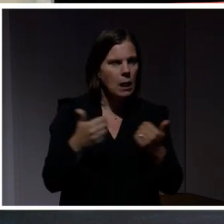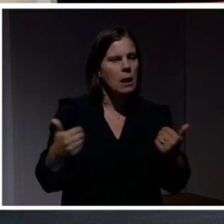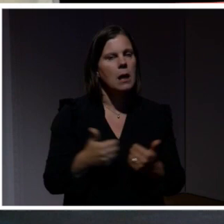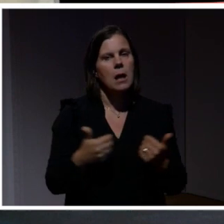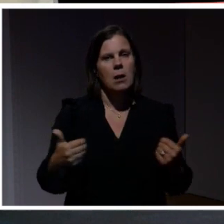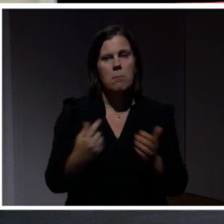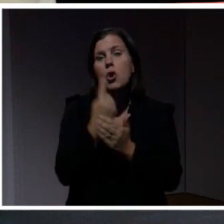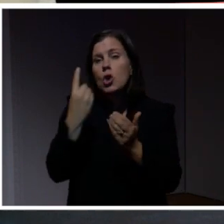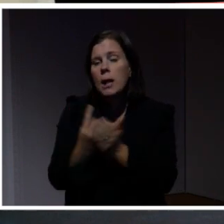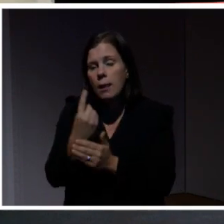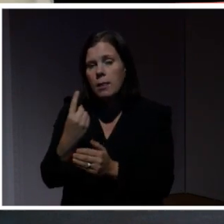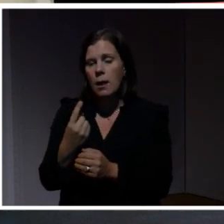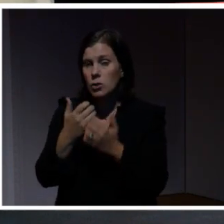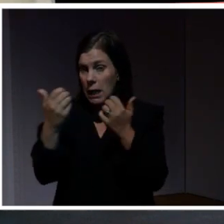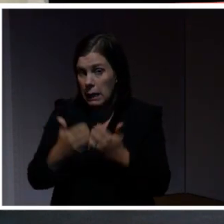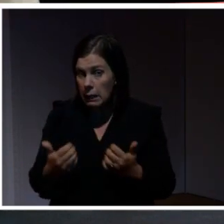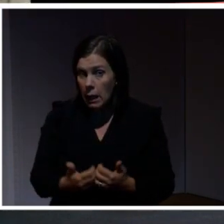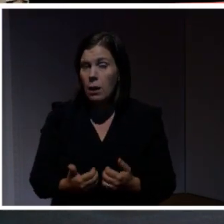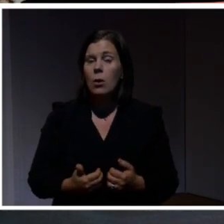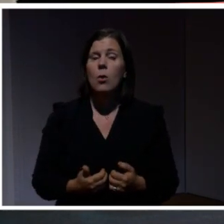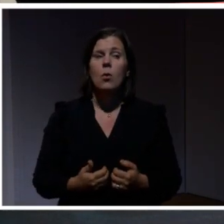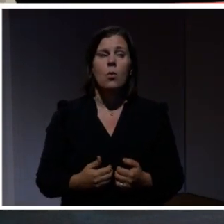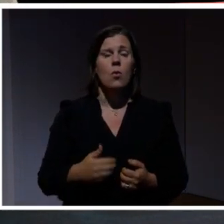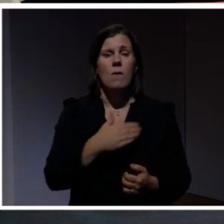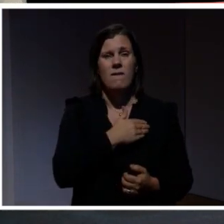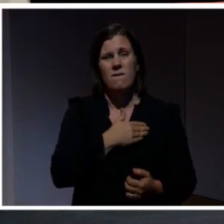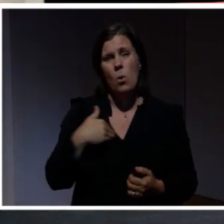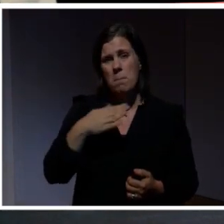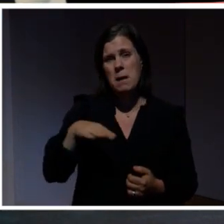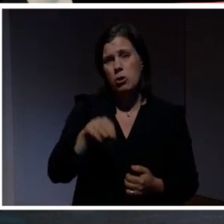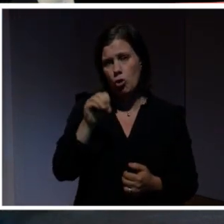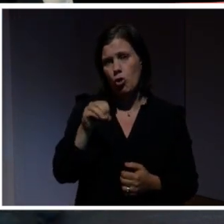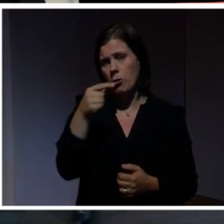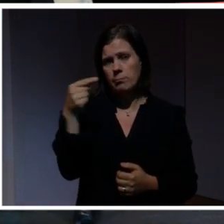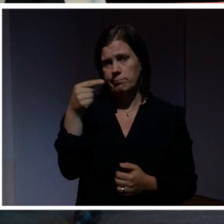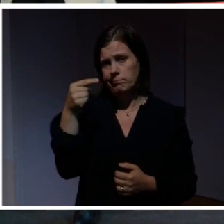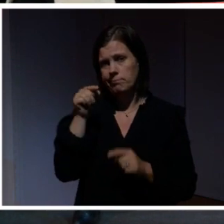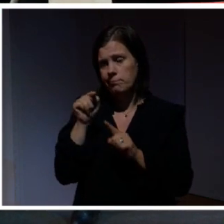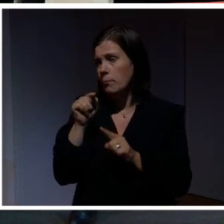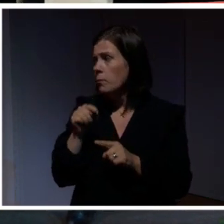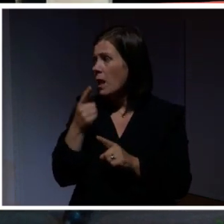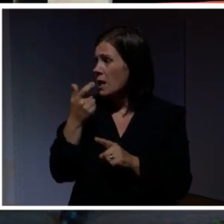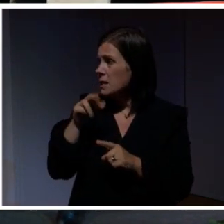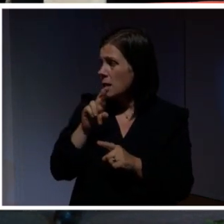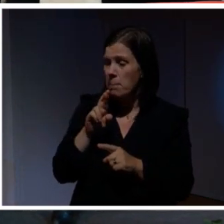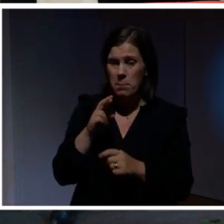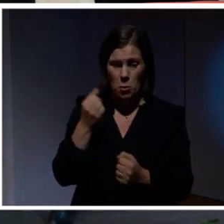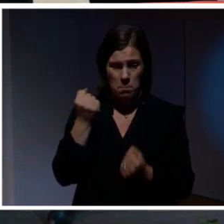economical opportunity. So, I mean, and not least our environment. And, you know, the example of the